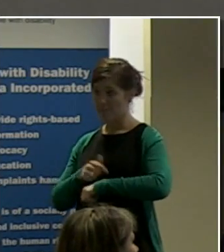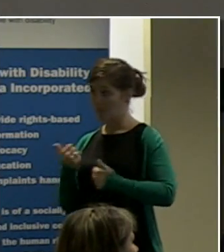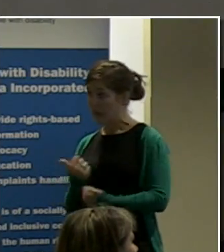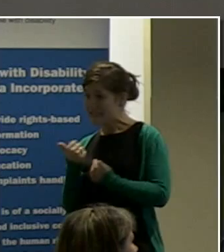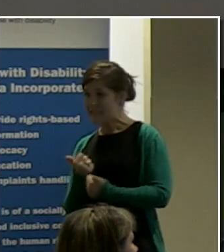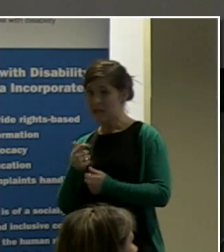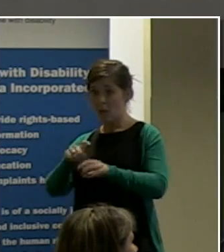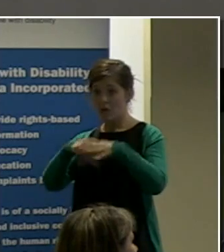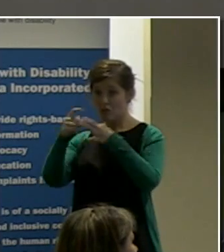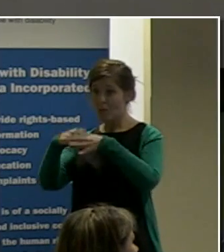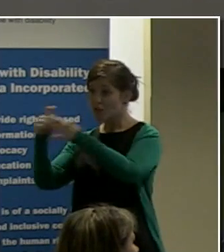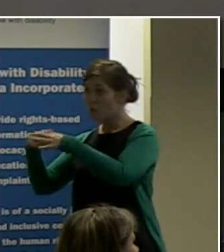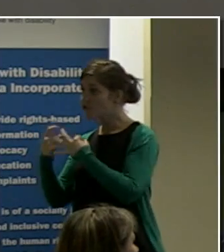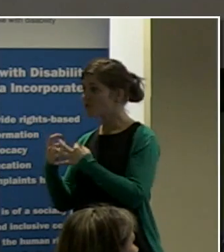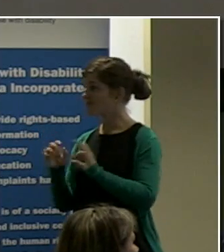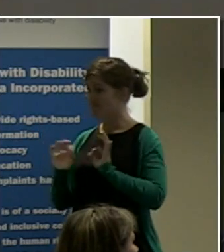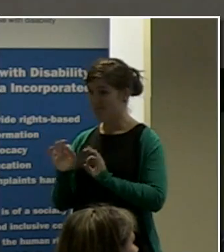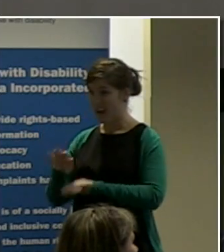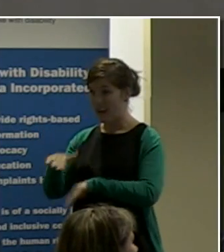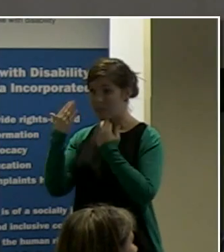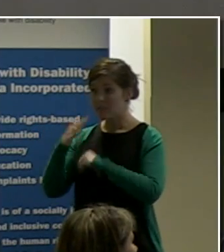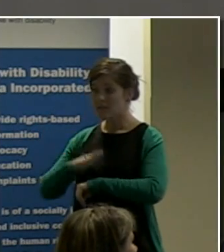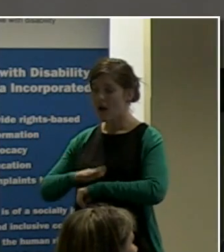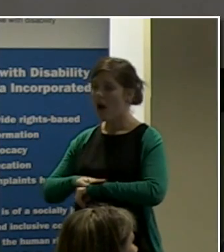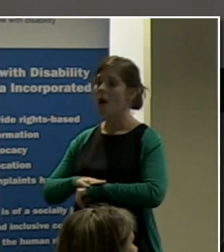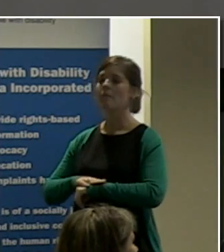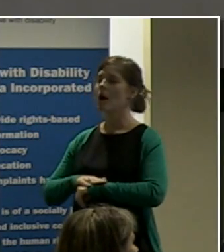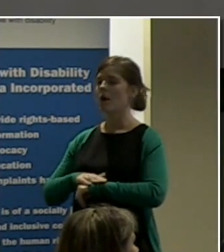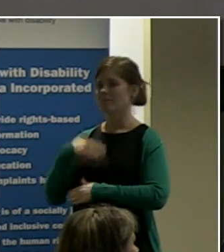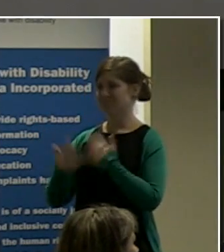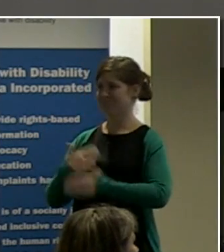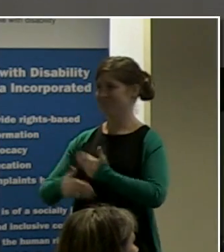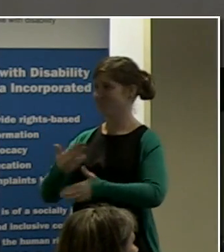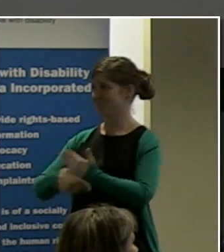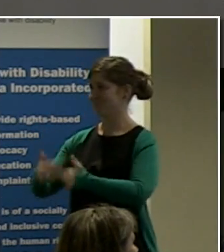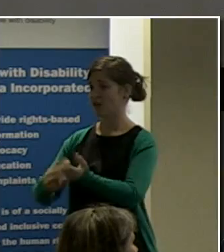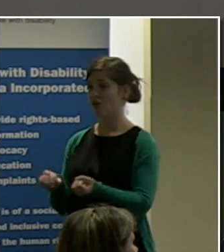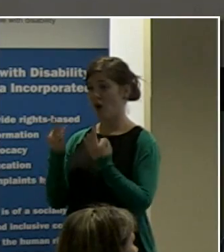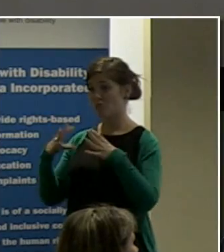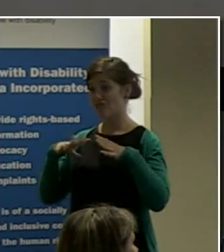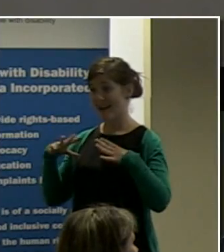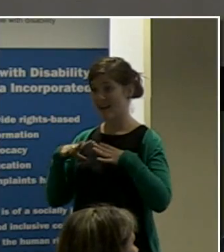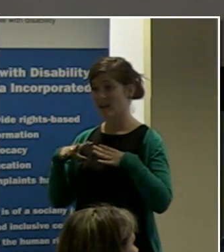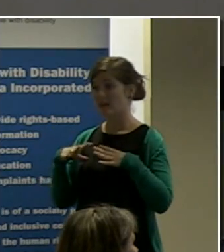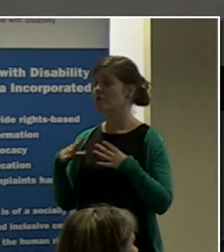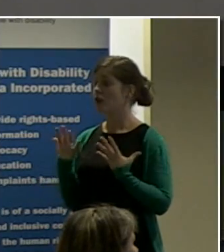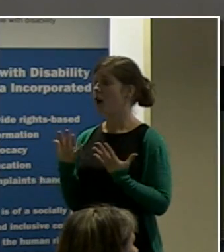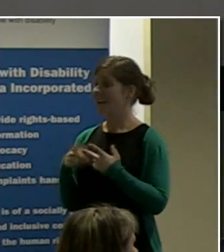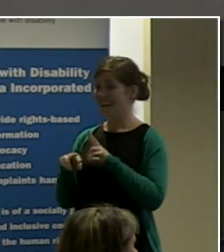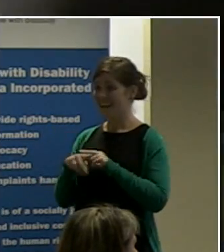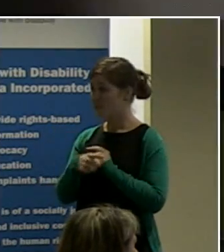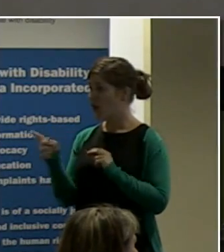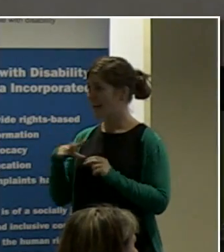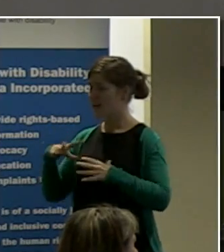not. If not, we might need to go straight through without a break. So what that means is please feel free to get up to